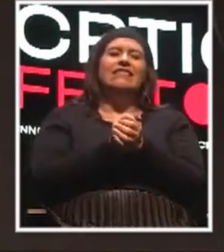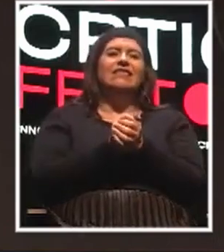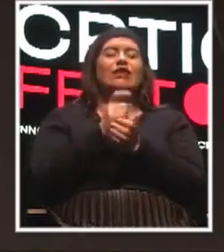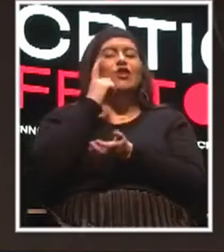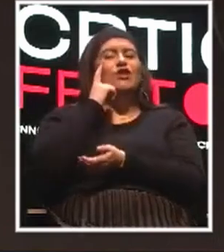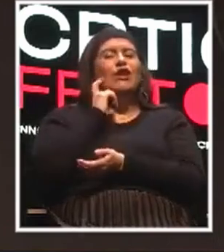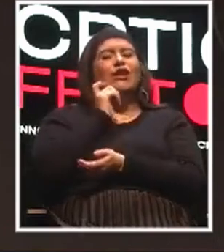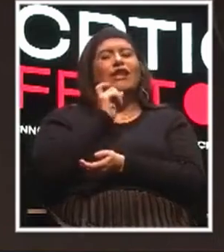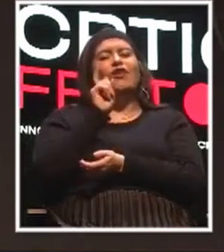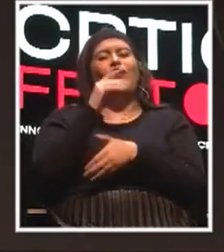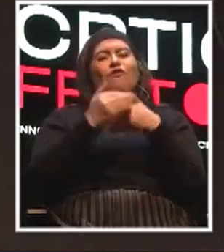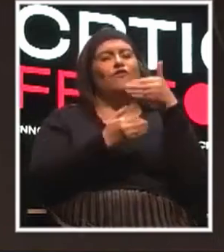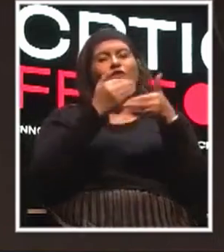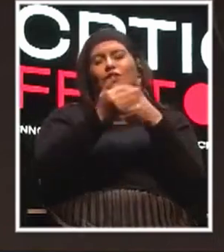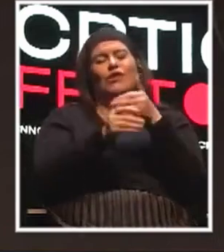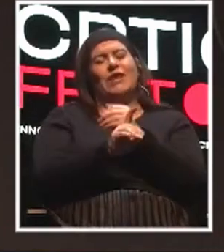broadcasting outfit.